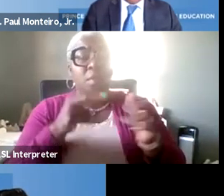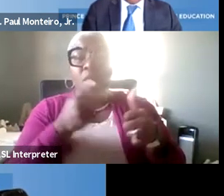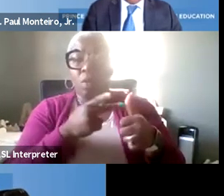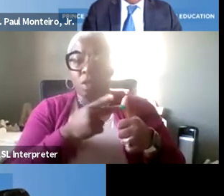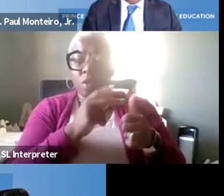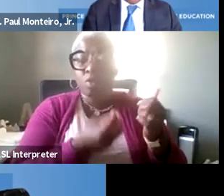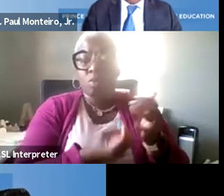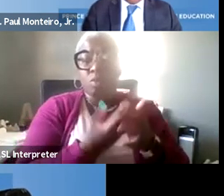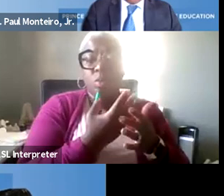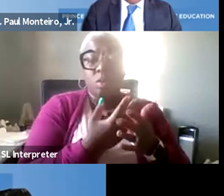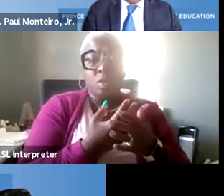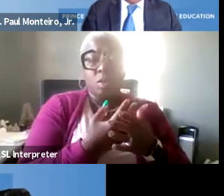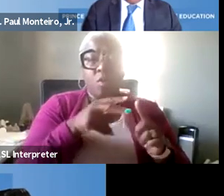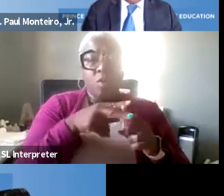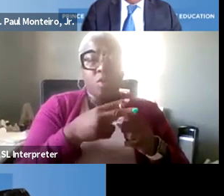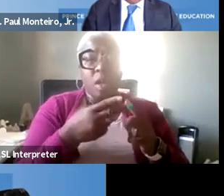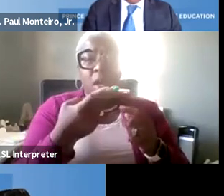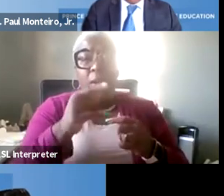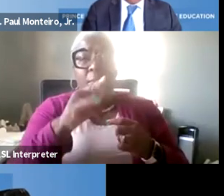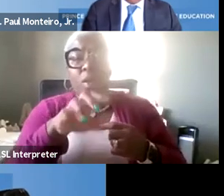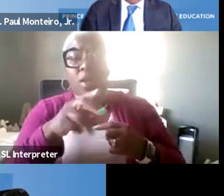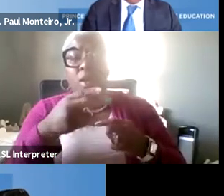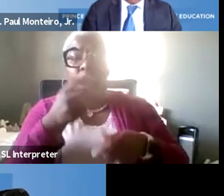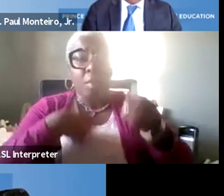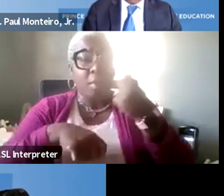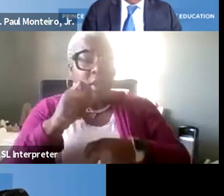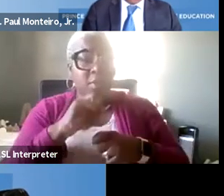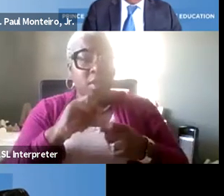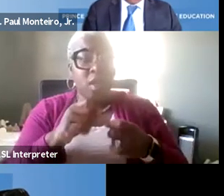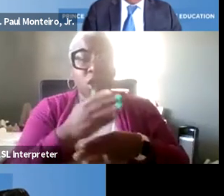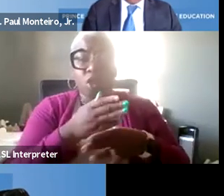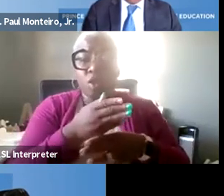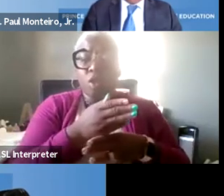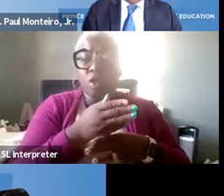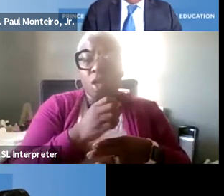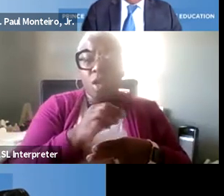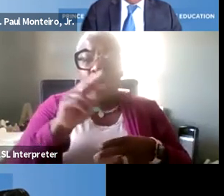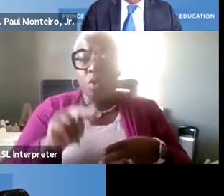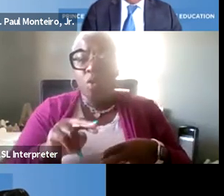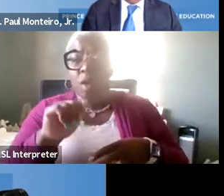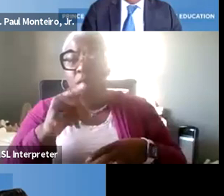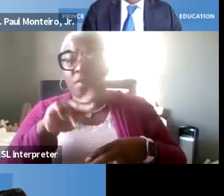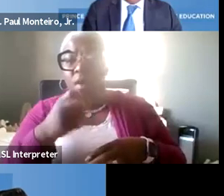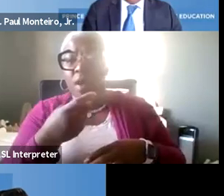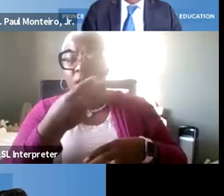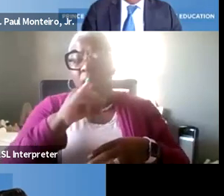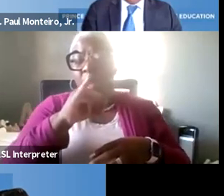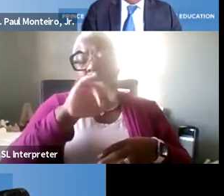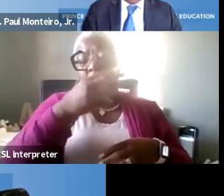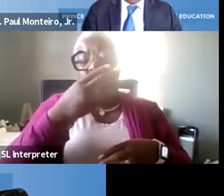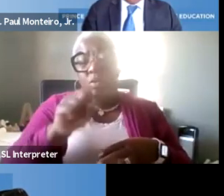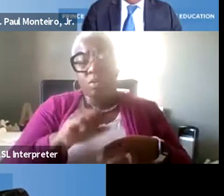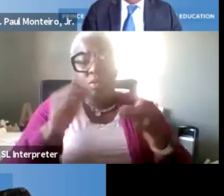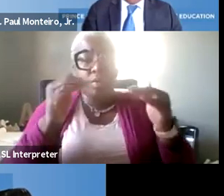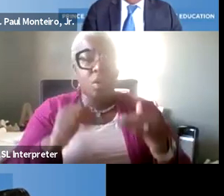spring elementary school renovation, the High Point High School replacement, the construction of a new Northern Adelphi Area High School, and the construction of the